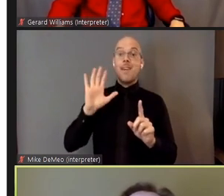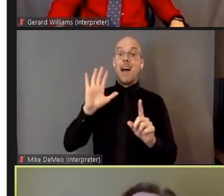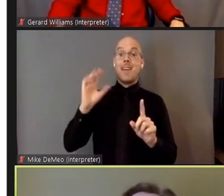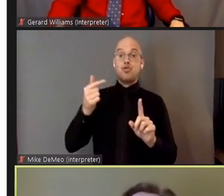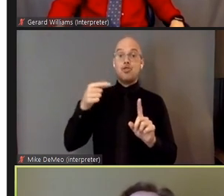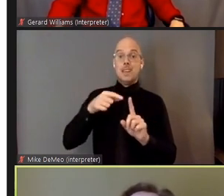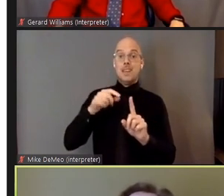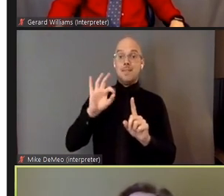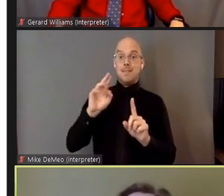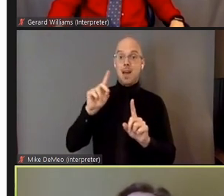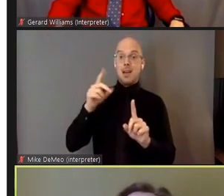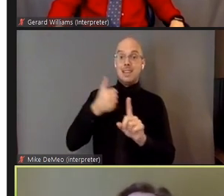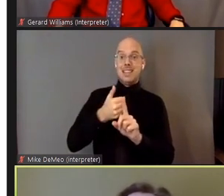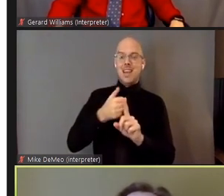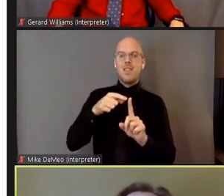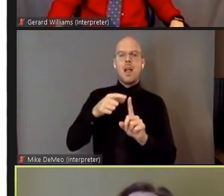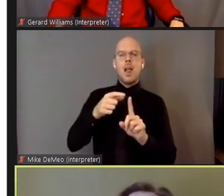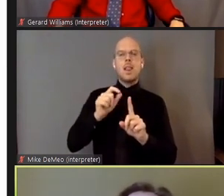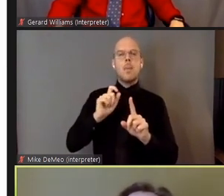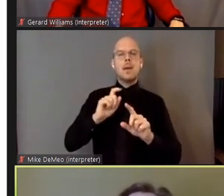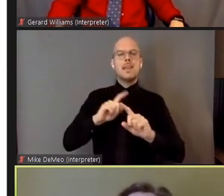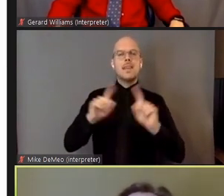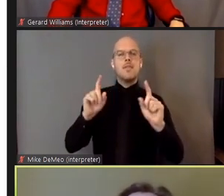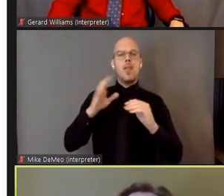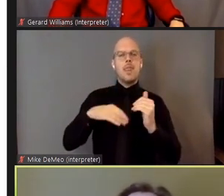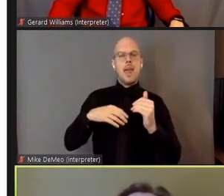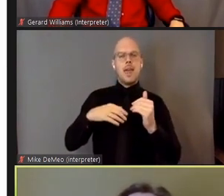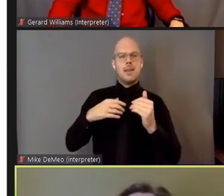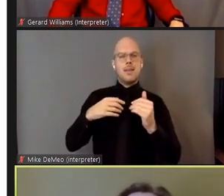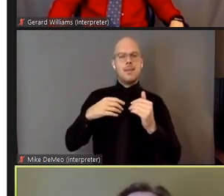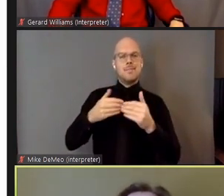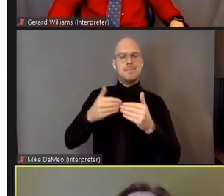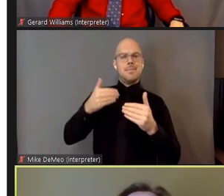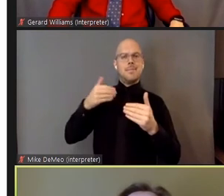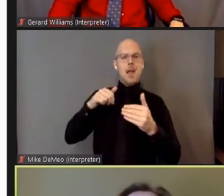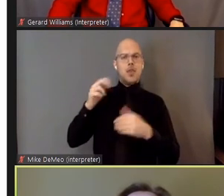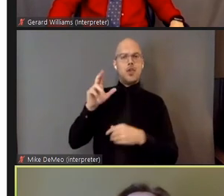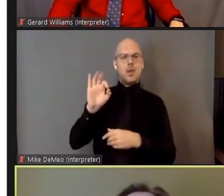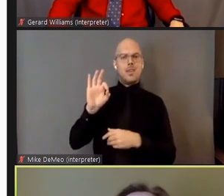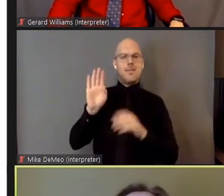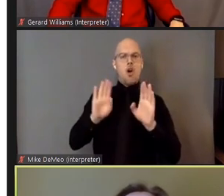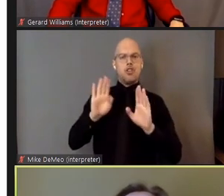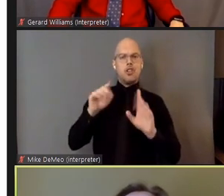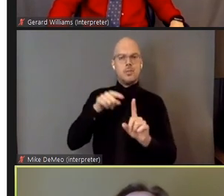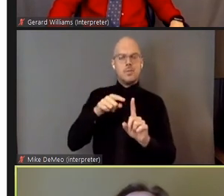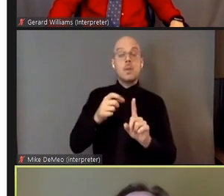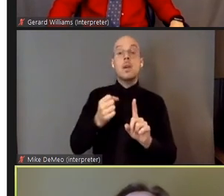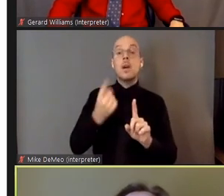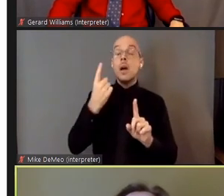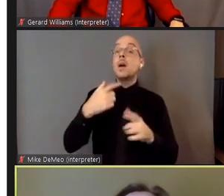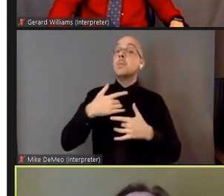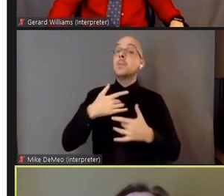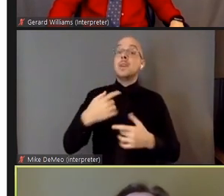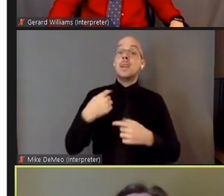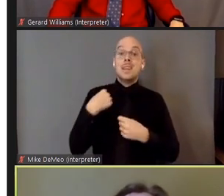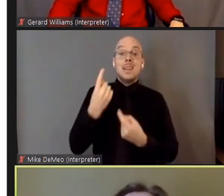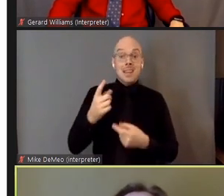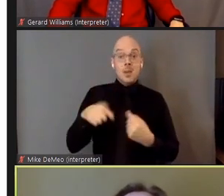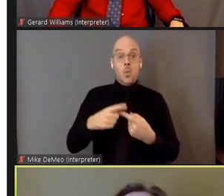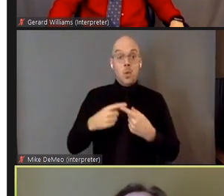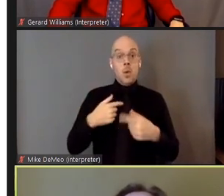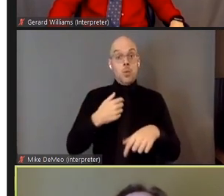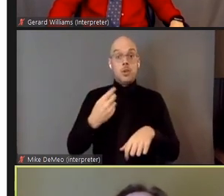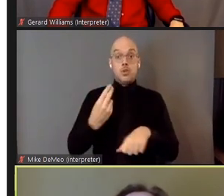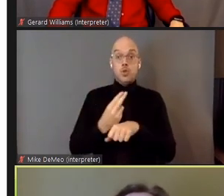a little bit different than what we've done in some of our other USF auctions, because most of the time when we are using